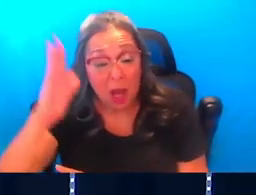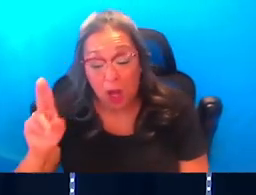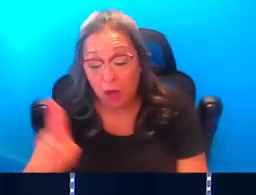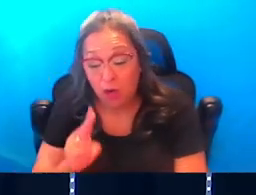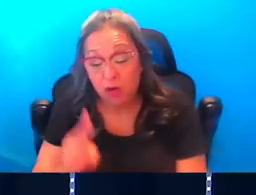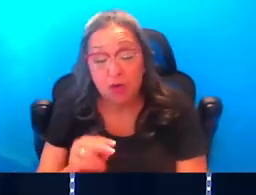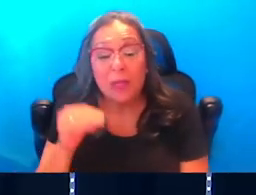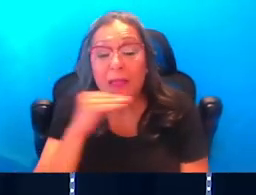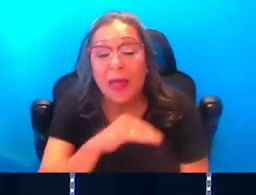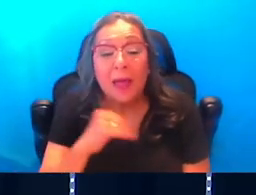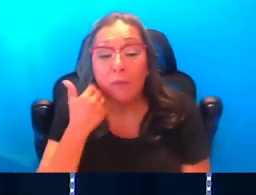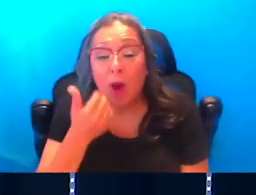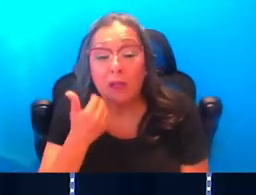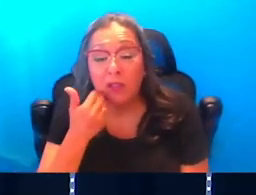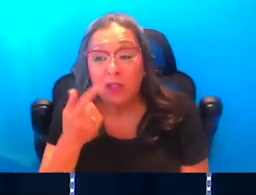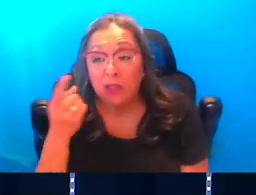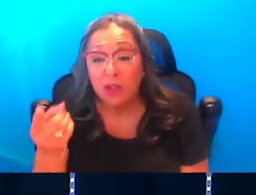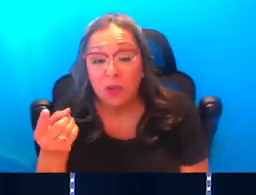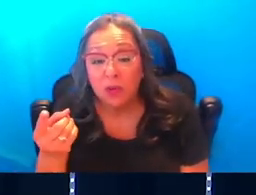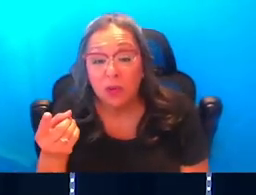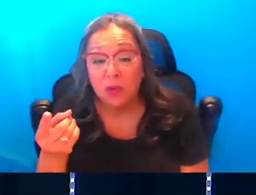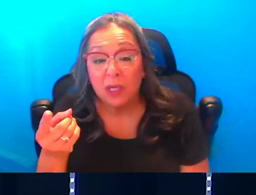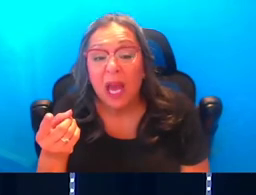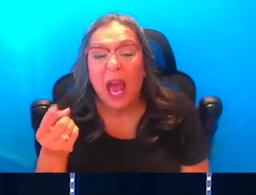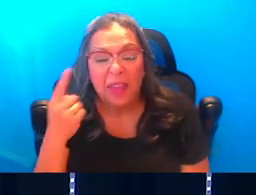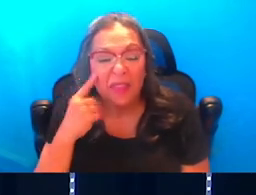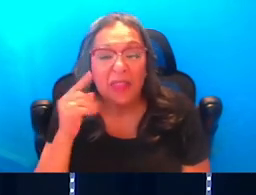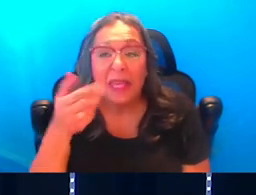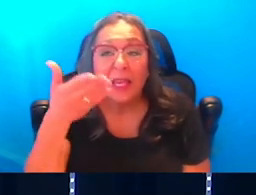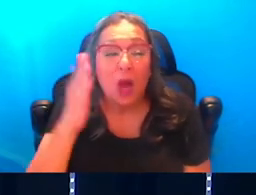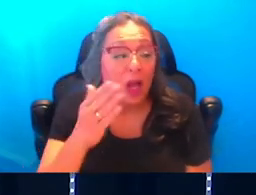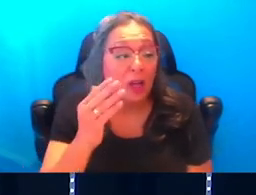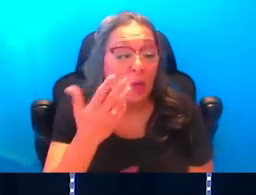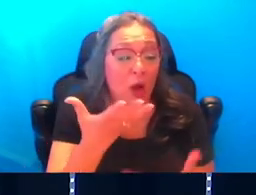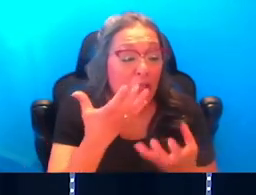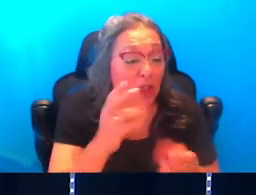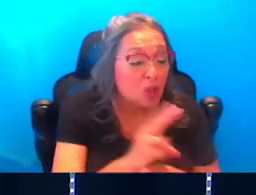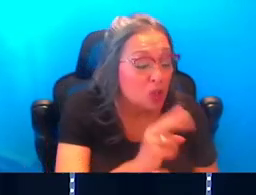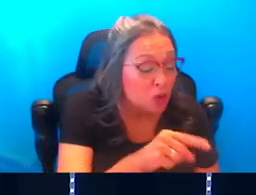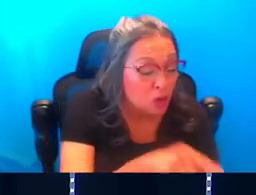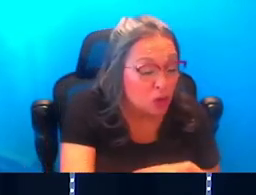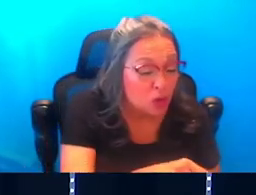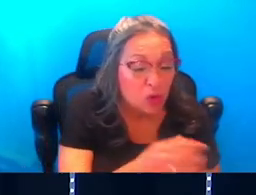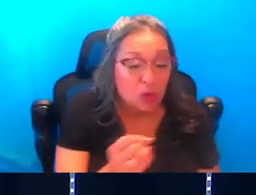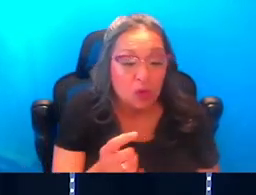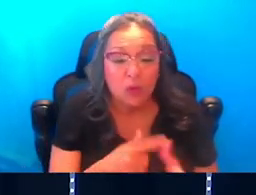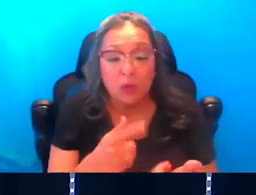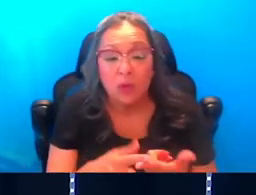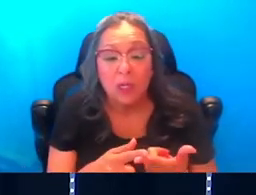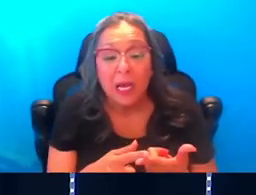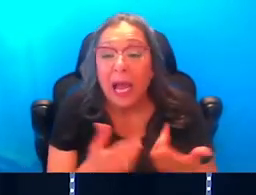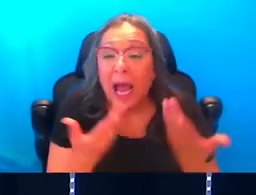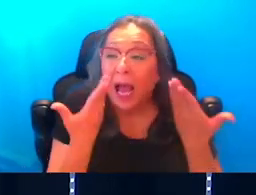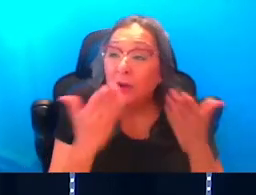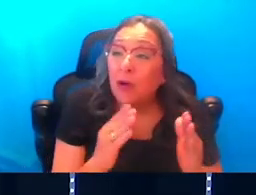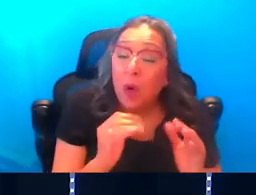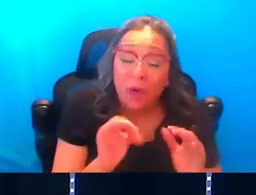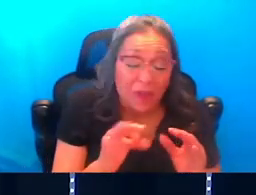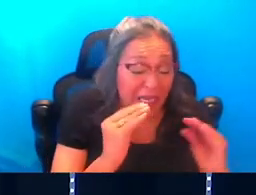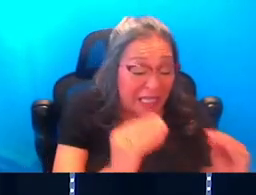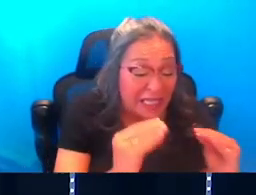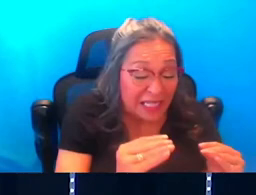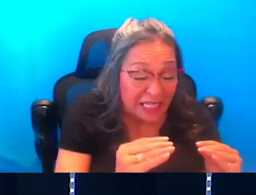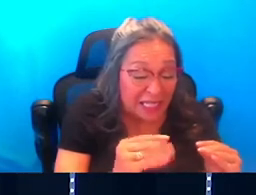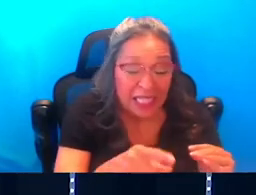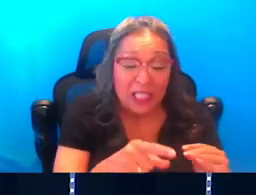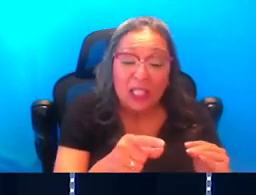It's not about you, it's about God. I don't know if I can raise these kids to fear Jesus because I've got